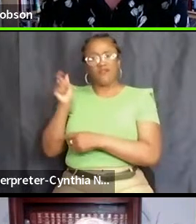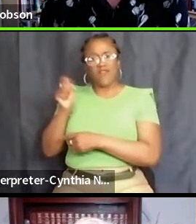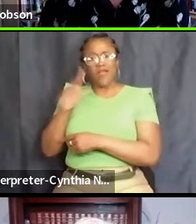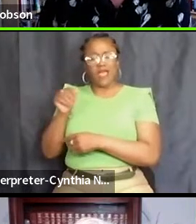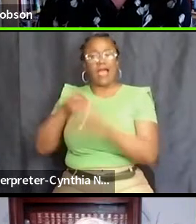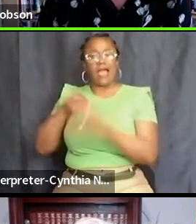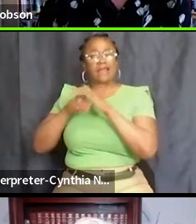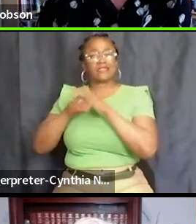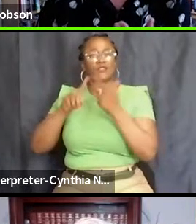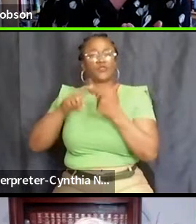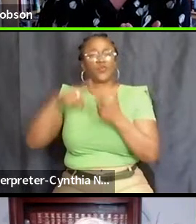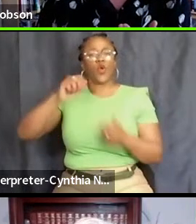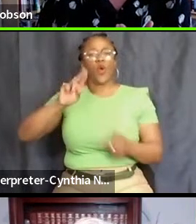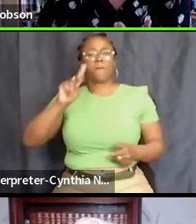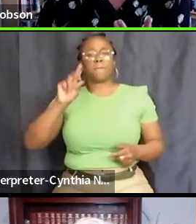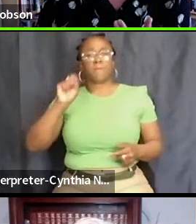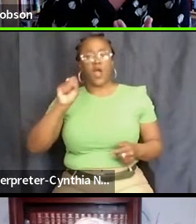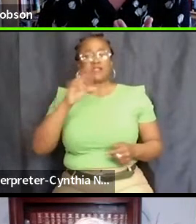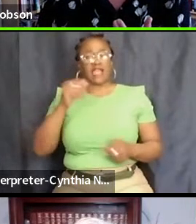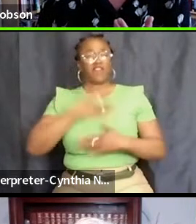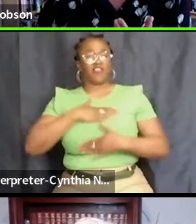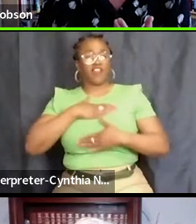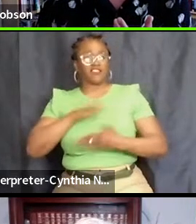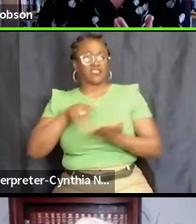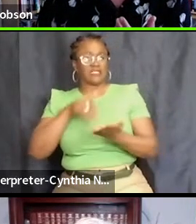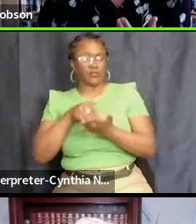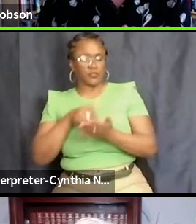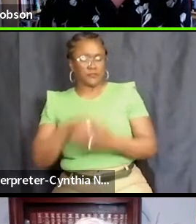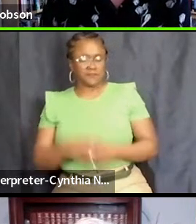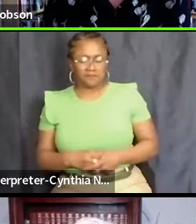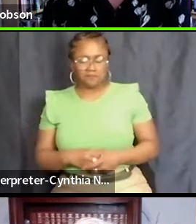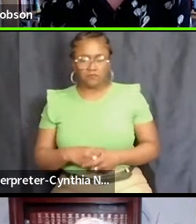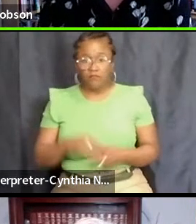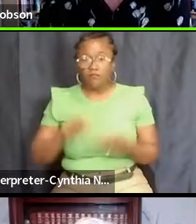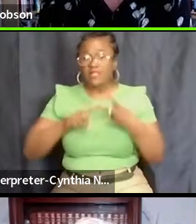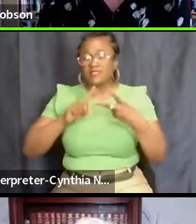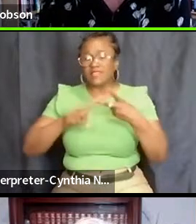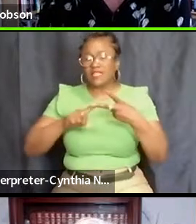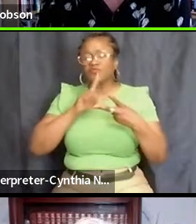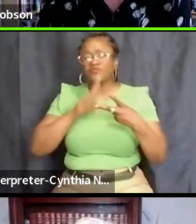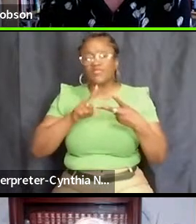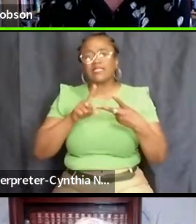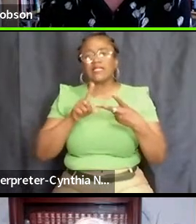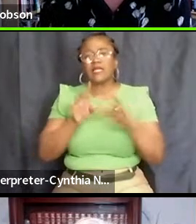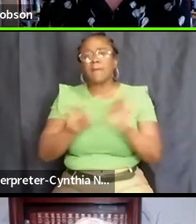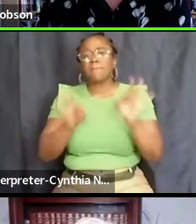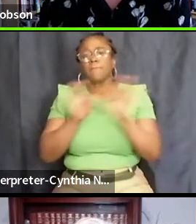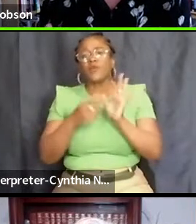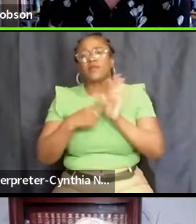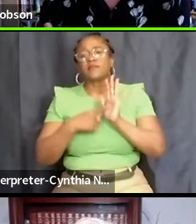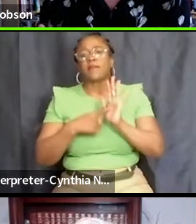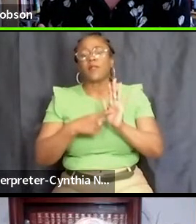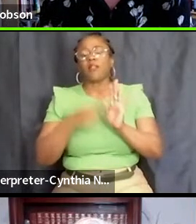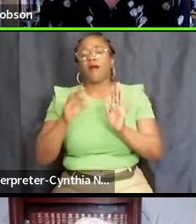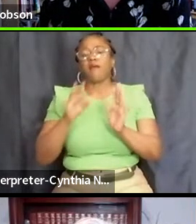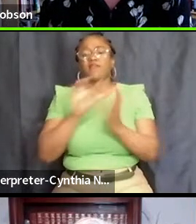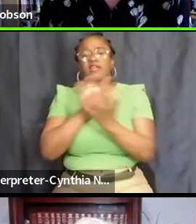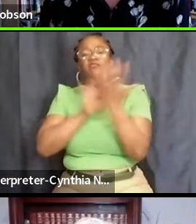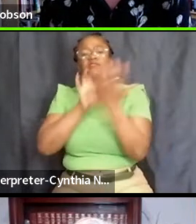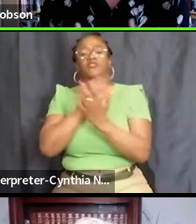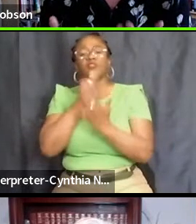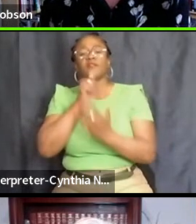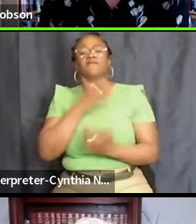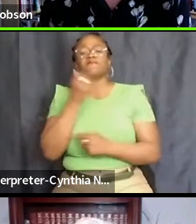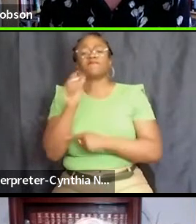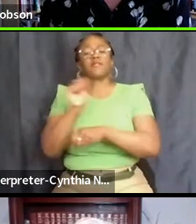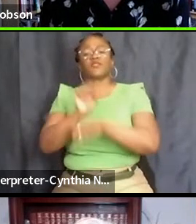rec. And then the second document that I'd point to is a really important example of intersectional feminist work in